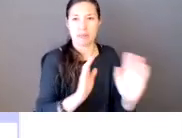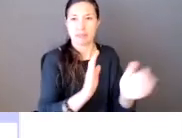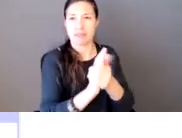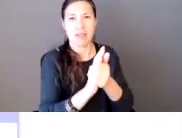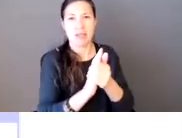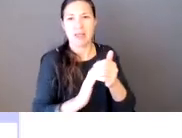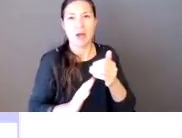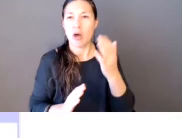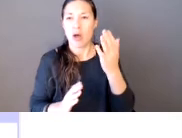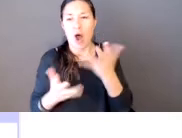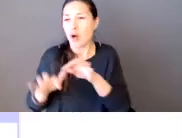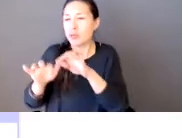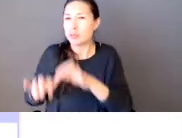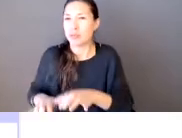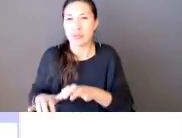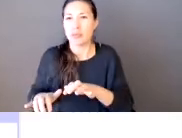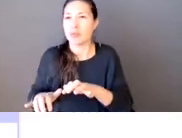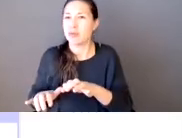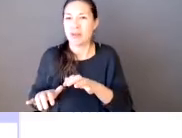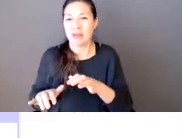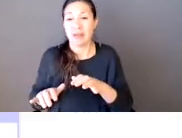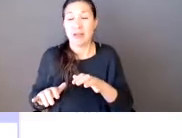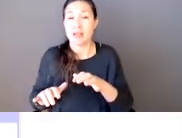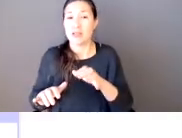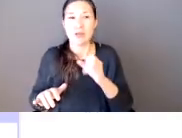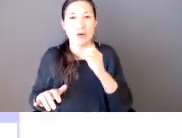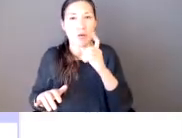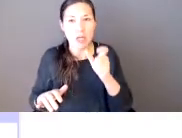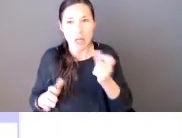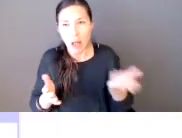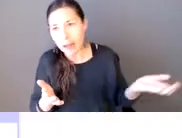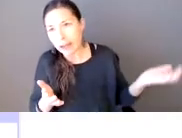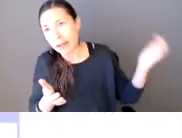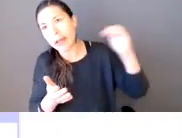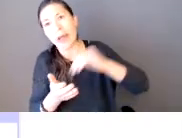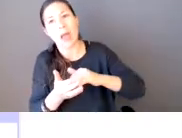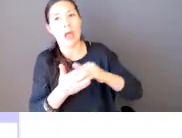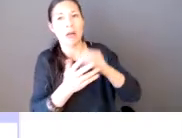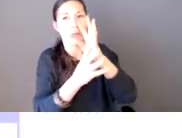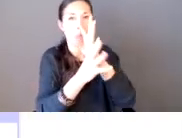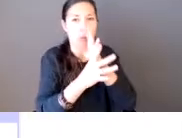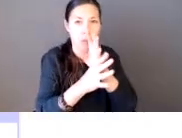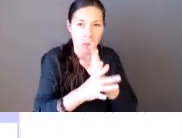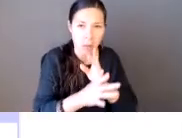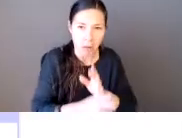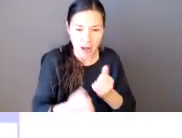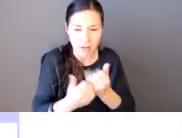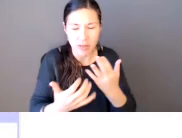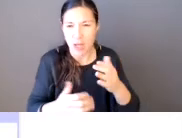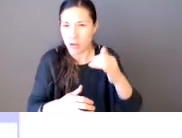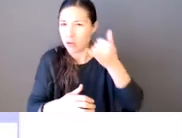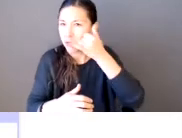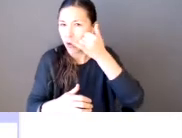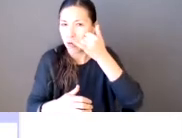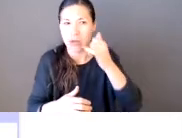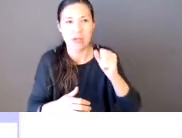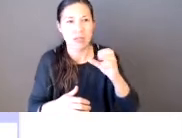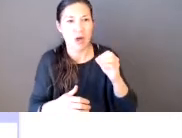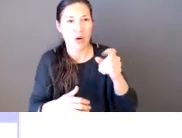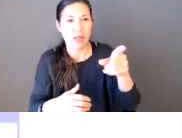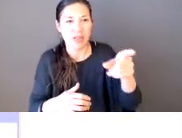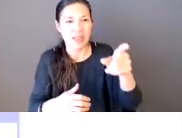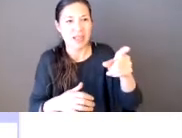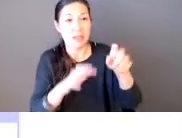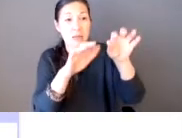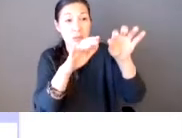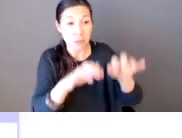narrative. They're just doing some of the basics, name, address, and things like that, and then saying see attached document, which allows them